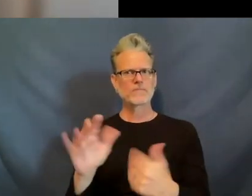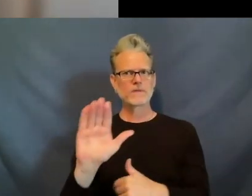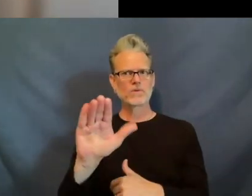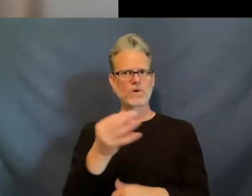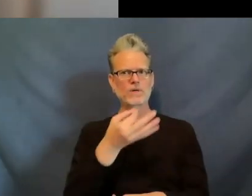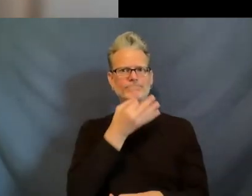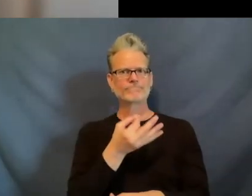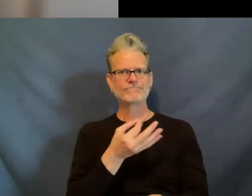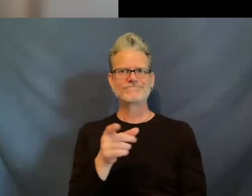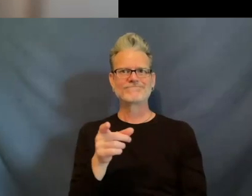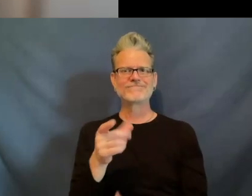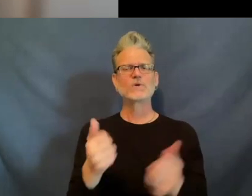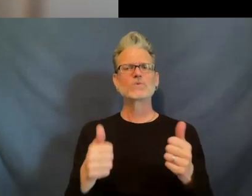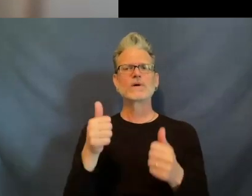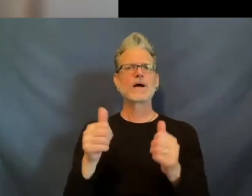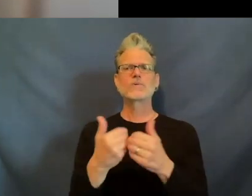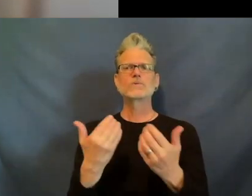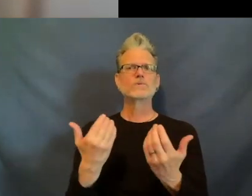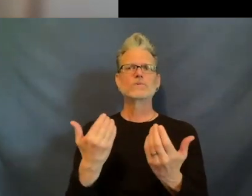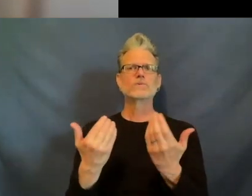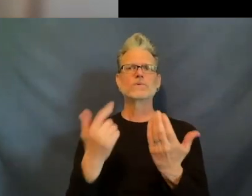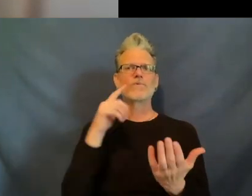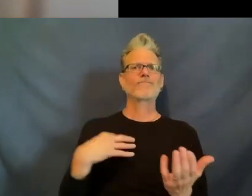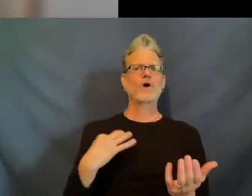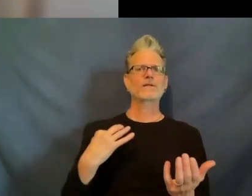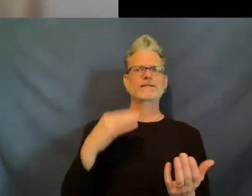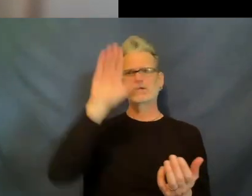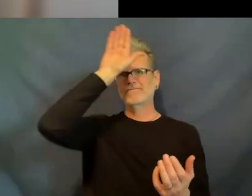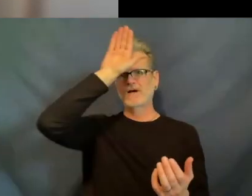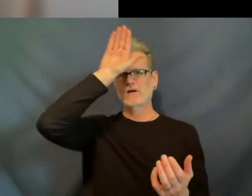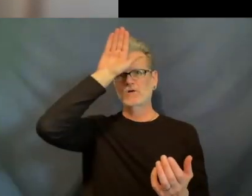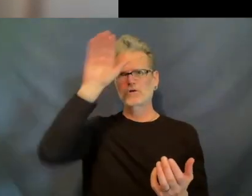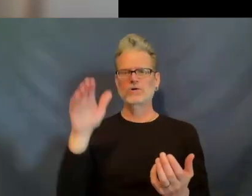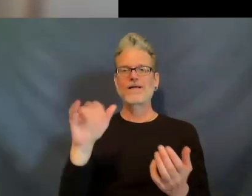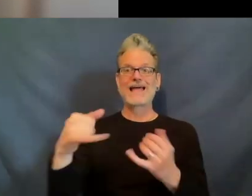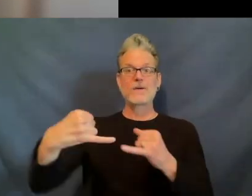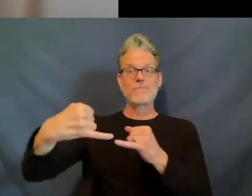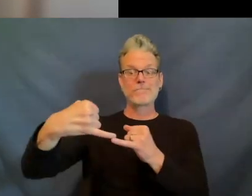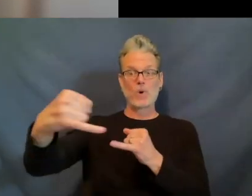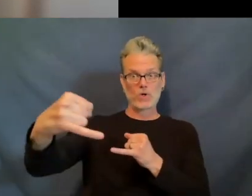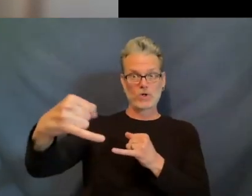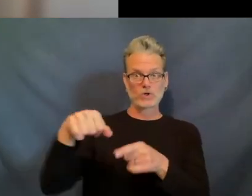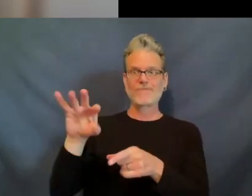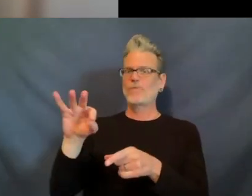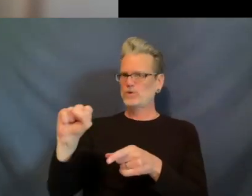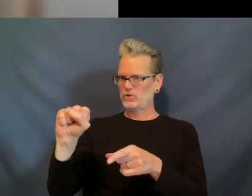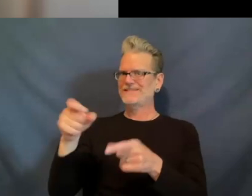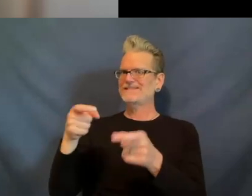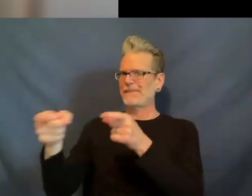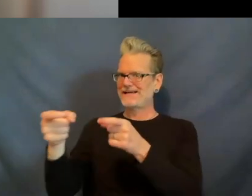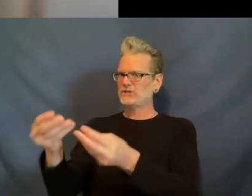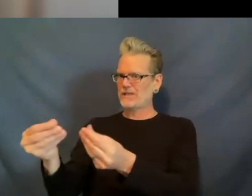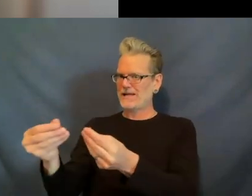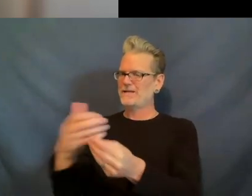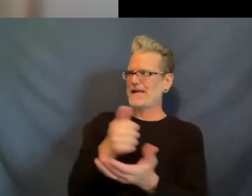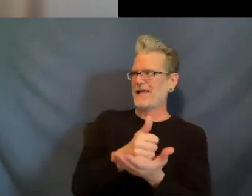What avenues would be best suited for a volunteer fire department that again borders Forest Service managed lands and assists the